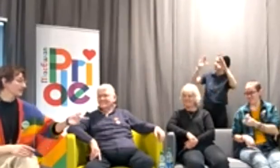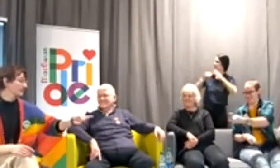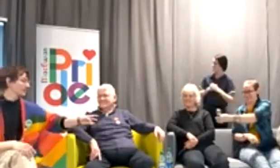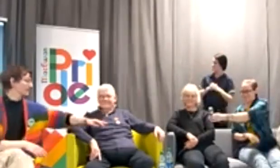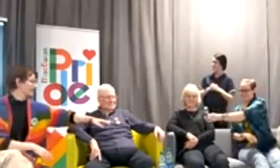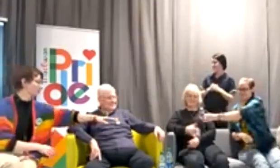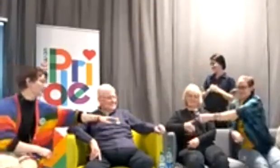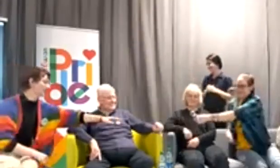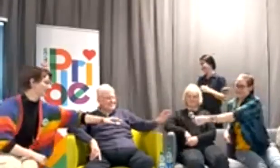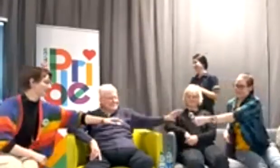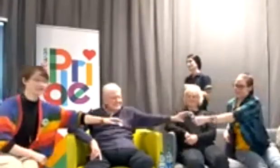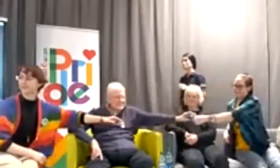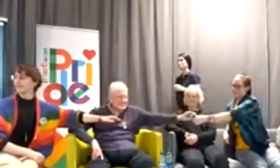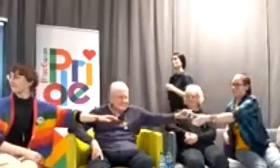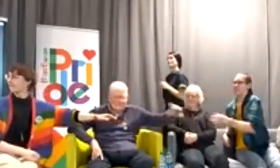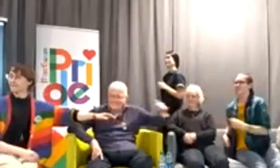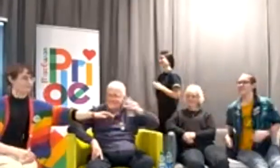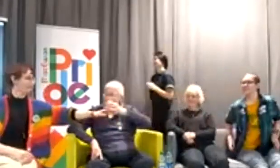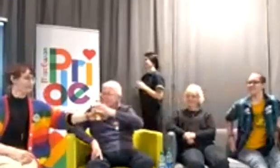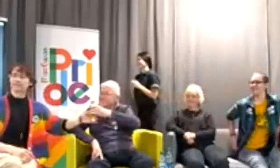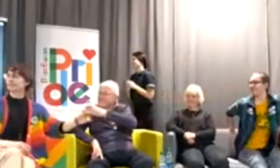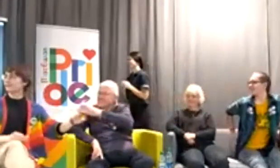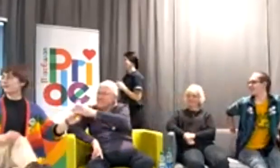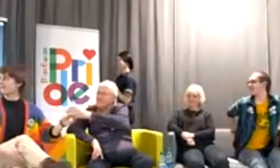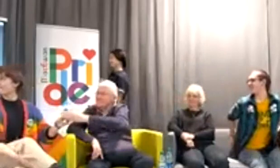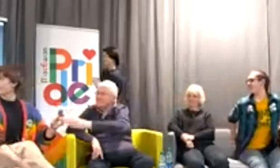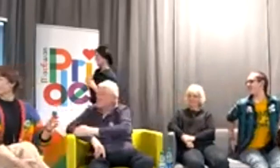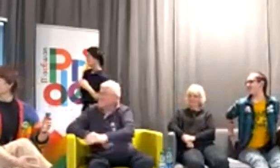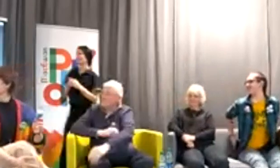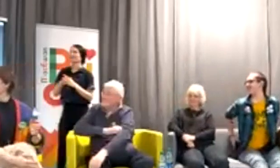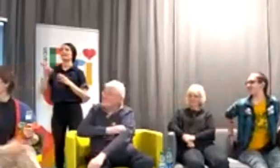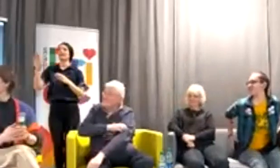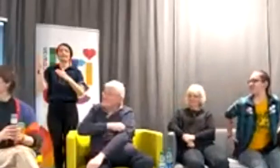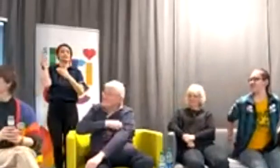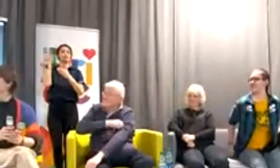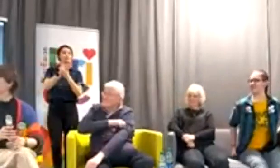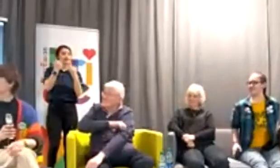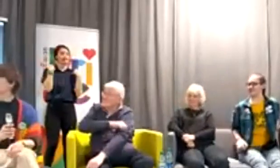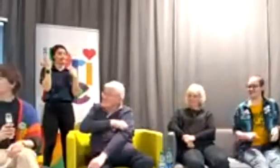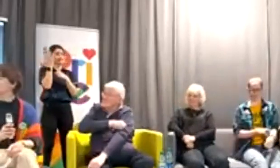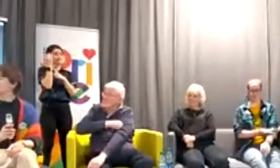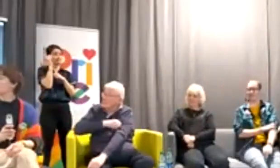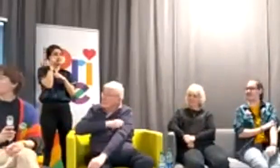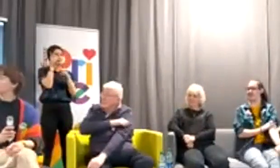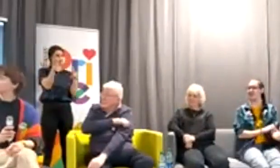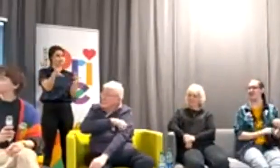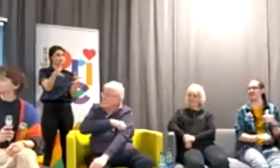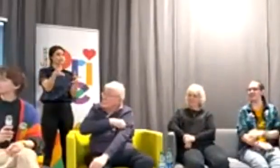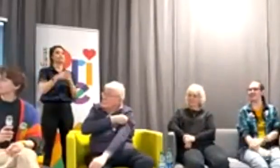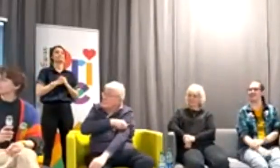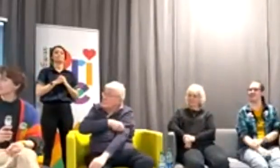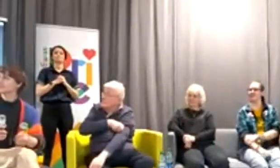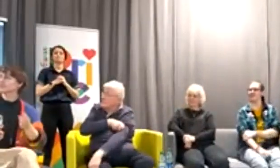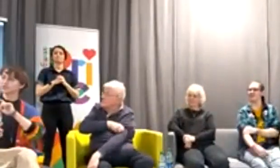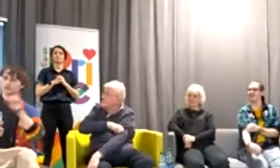like to. Because I get to be the timekeeper today. We've got about 15 minutes left. Okay,